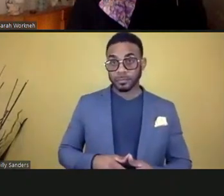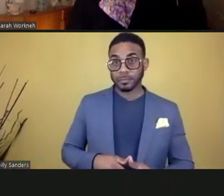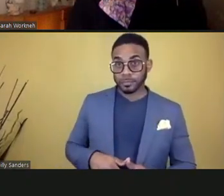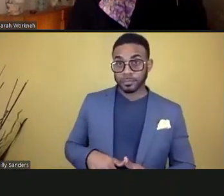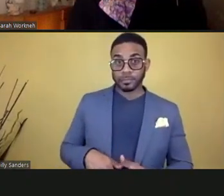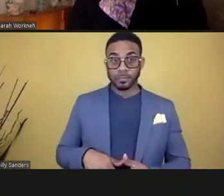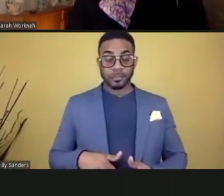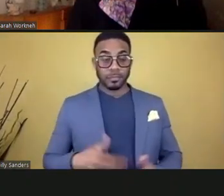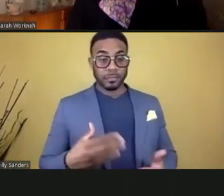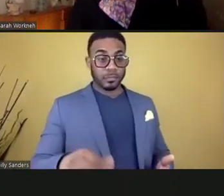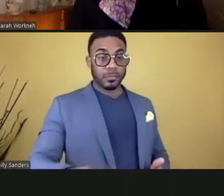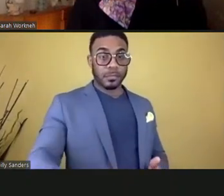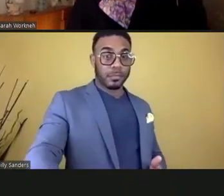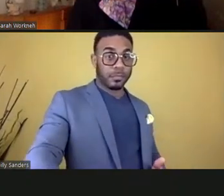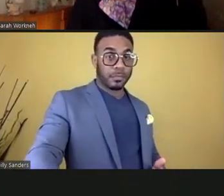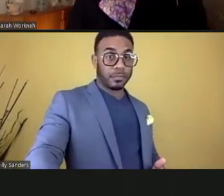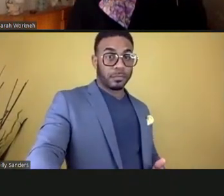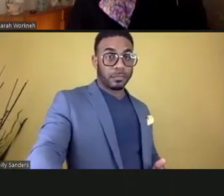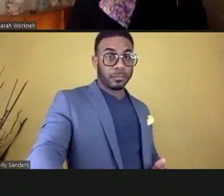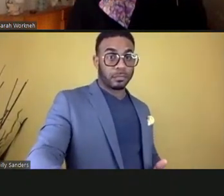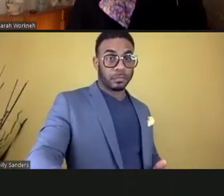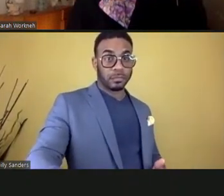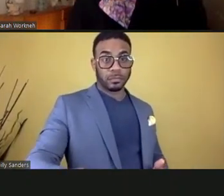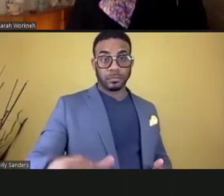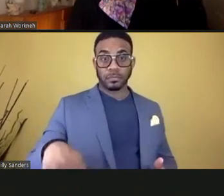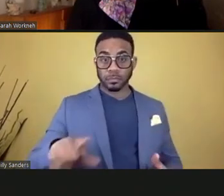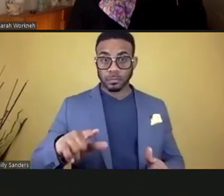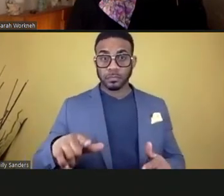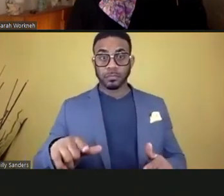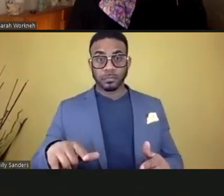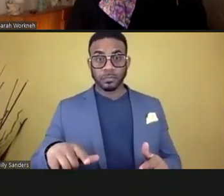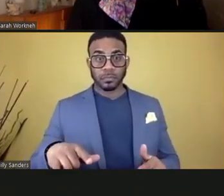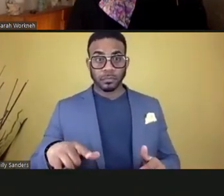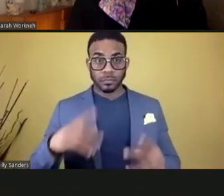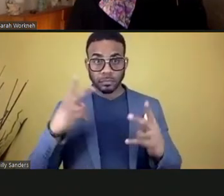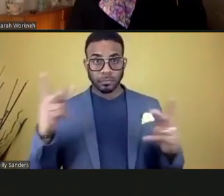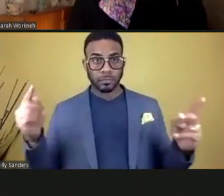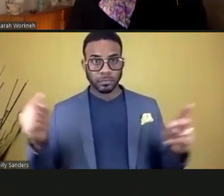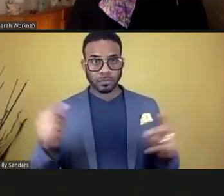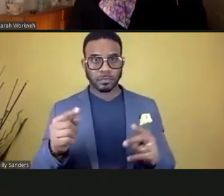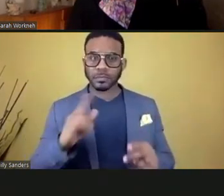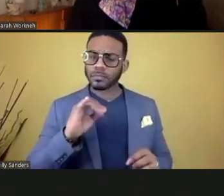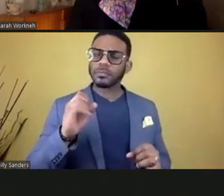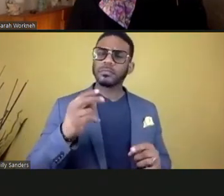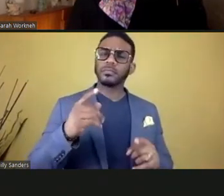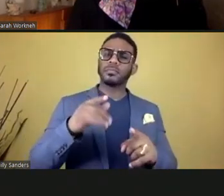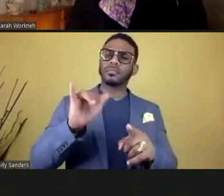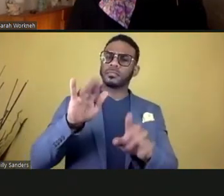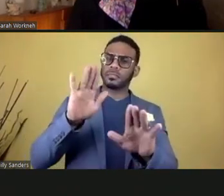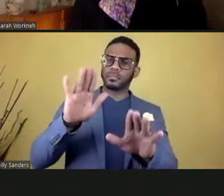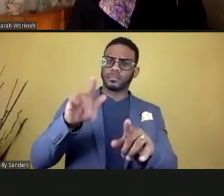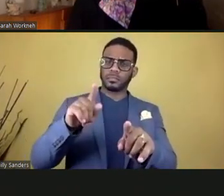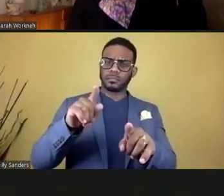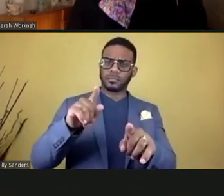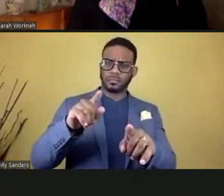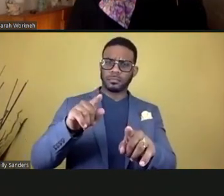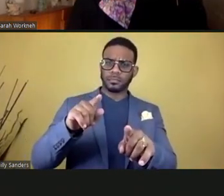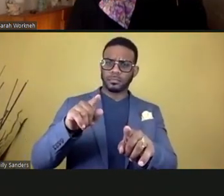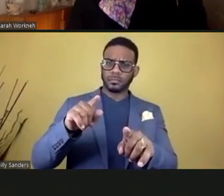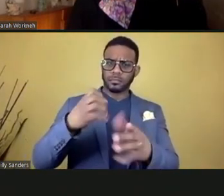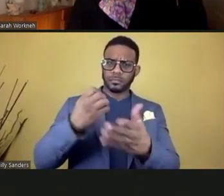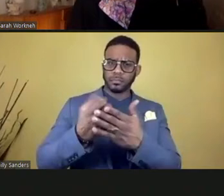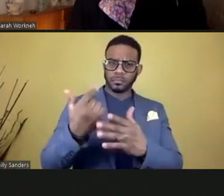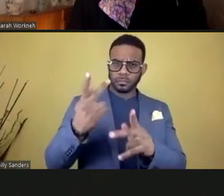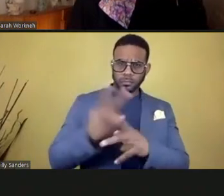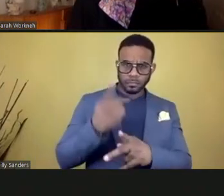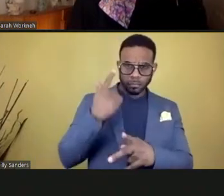And, you know, they have garage sale weekends here, and you start to say, oh, that's great. It's, you know, economics, people can come in for garage